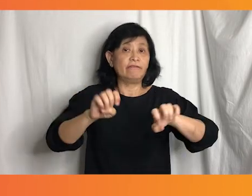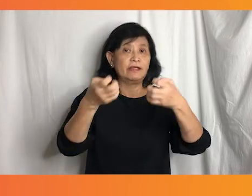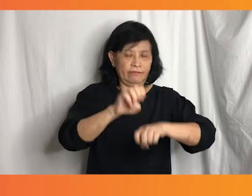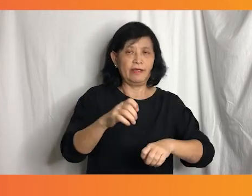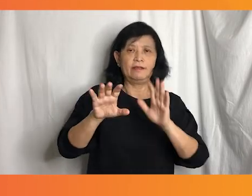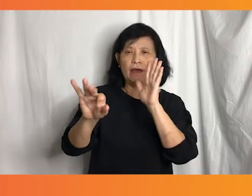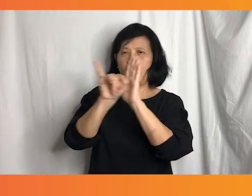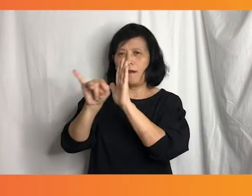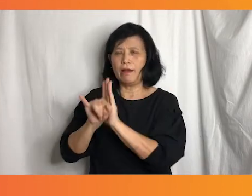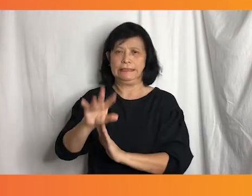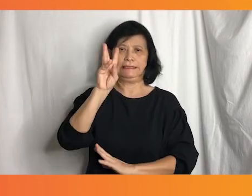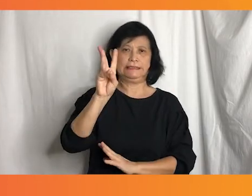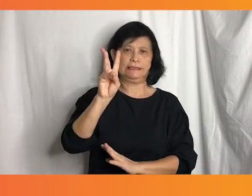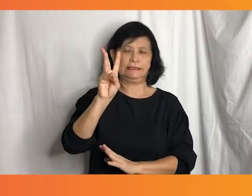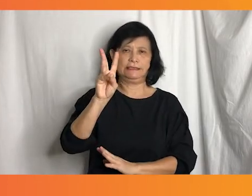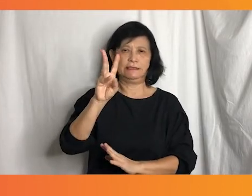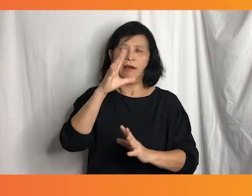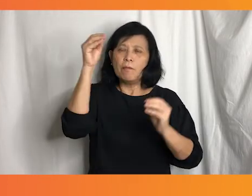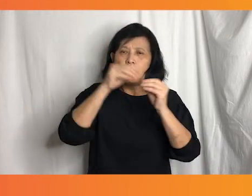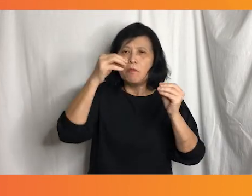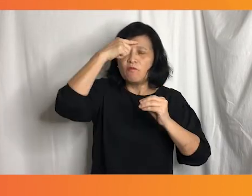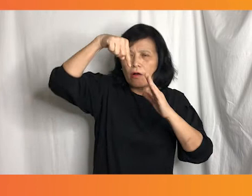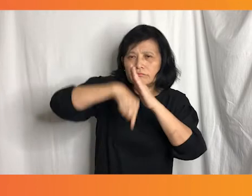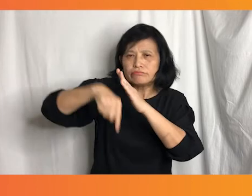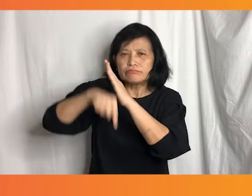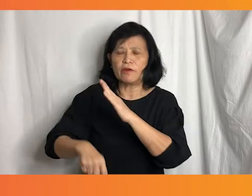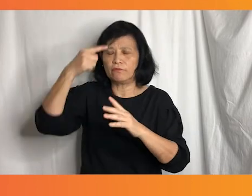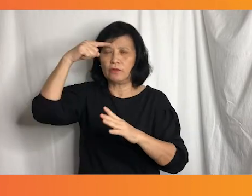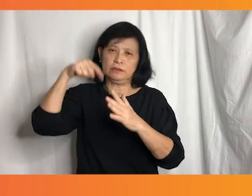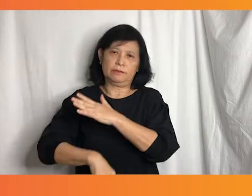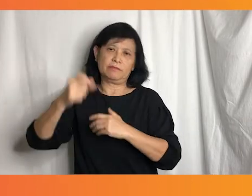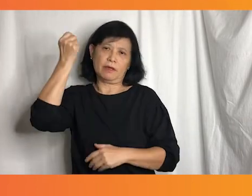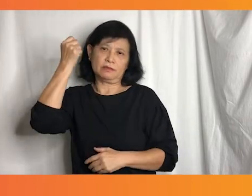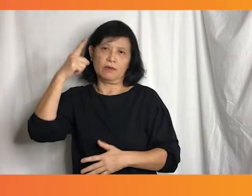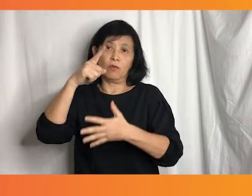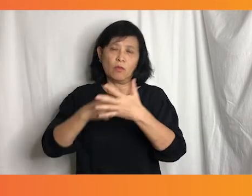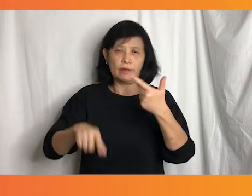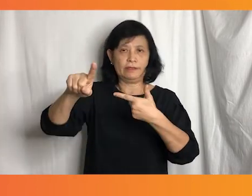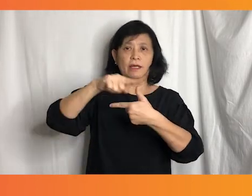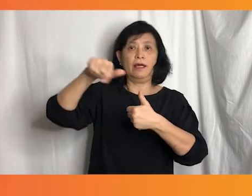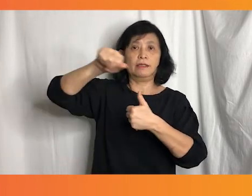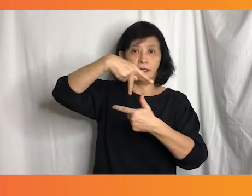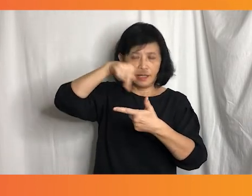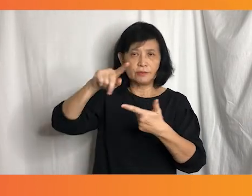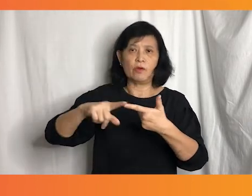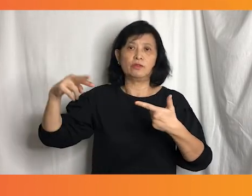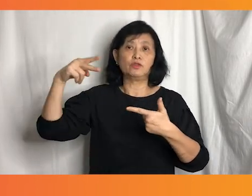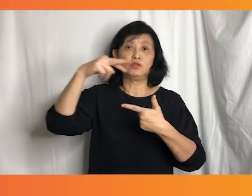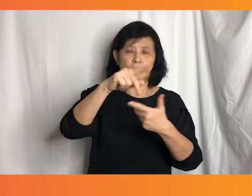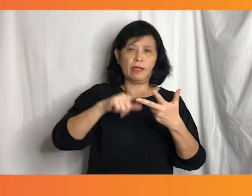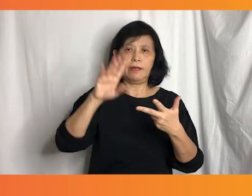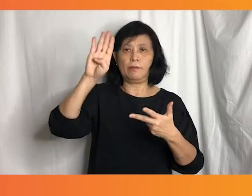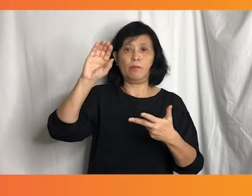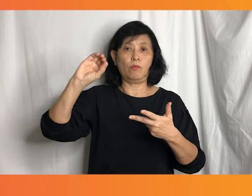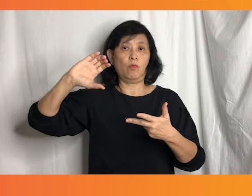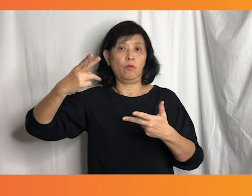events, they identified 6 games that they went into deeper research into understanding. So what you see on screen here are the dance sport, para swimming,